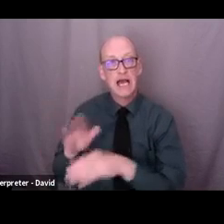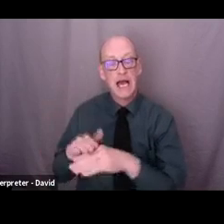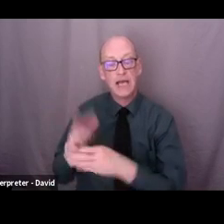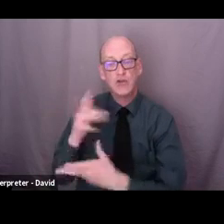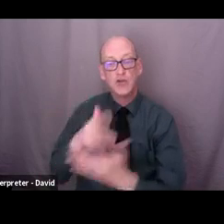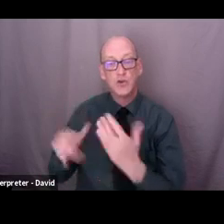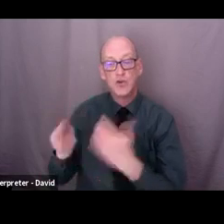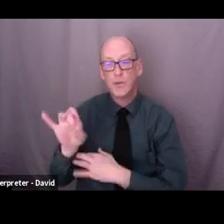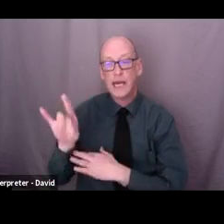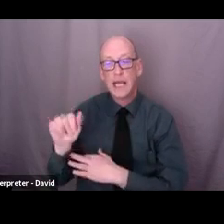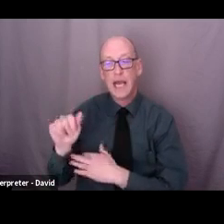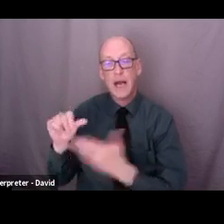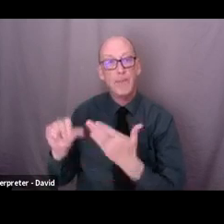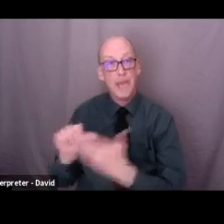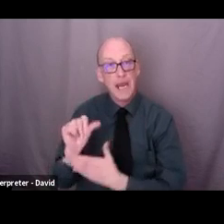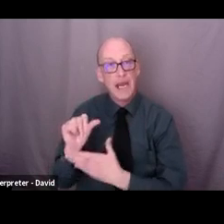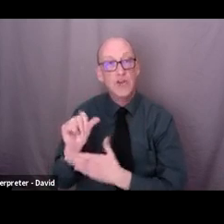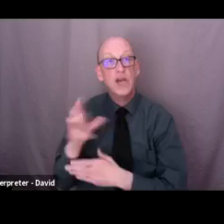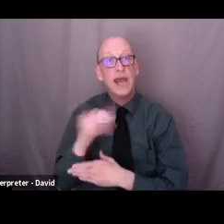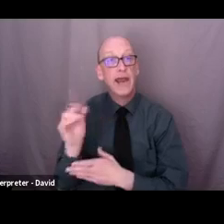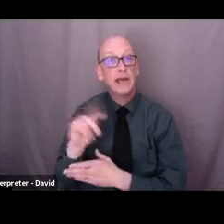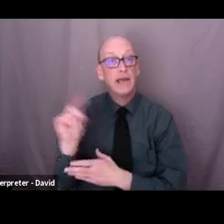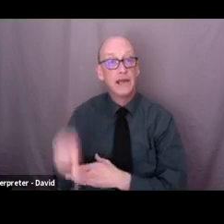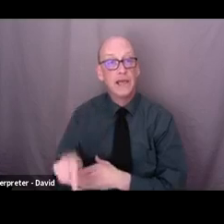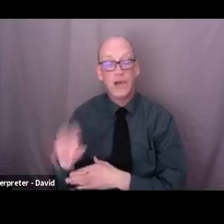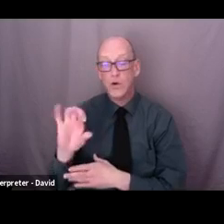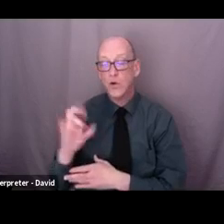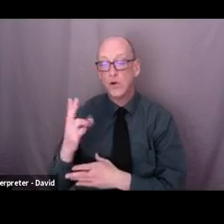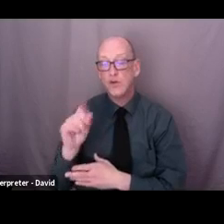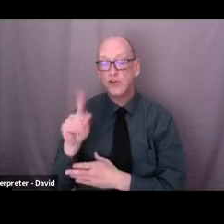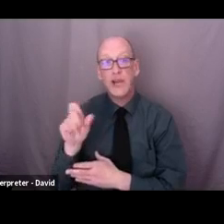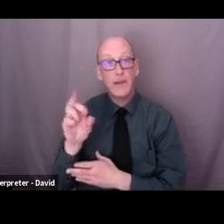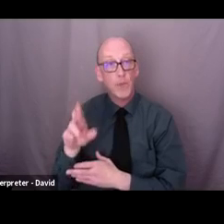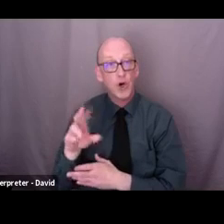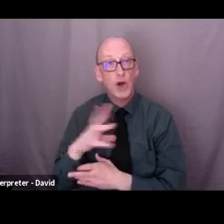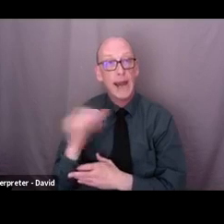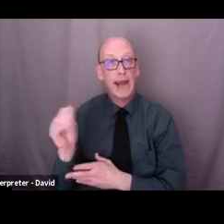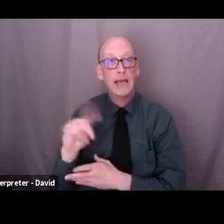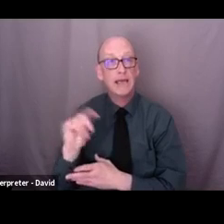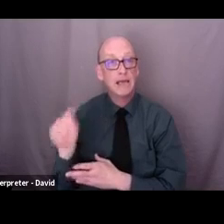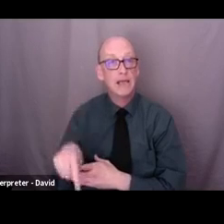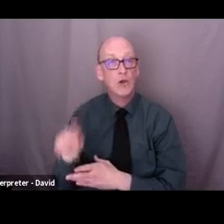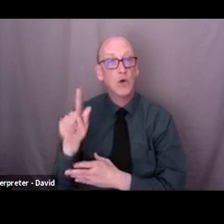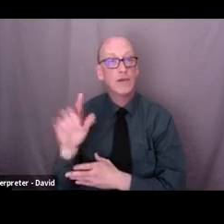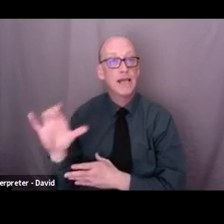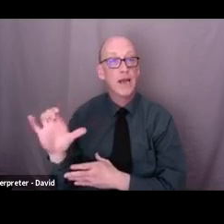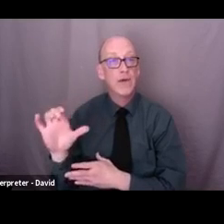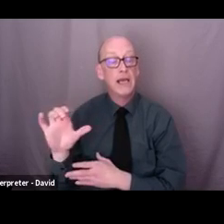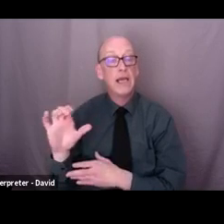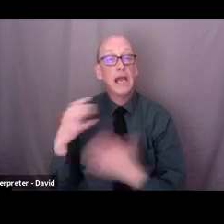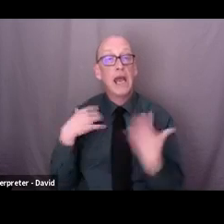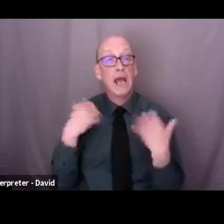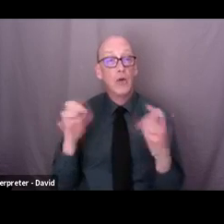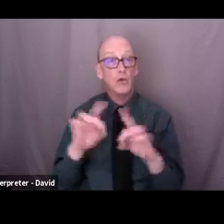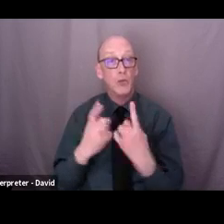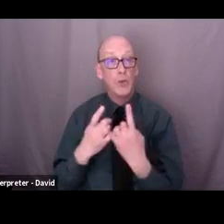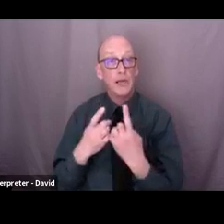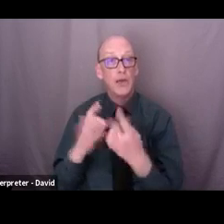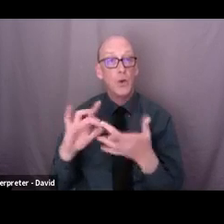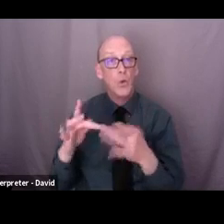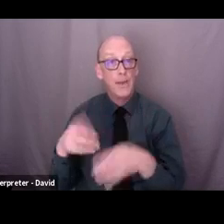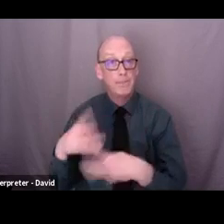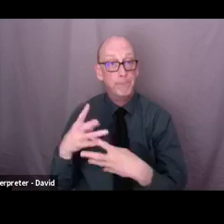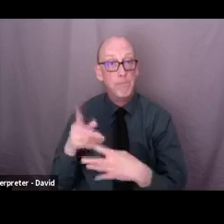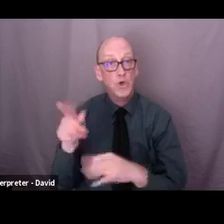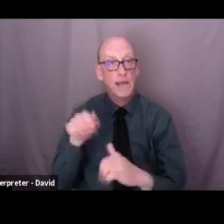pages. And Toledo Chamber and the Health Department will both have this information on their websites as well, so that you can